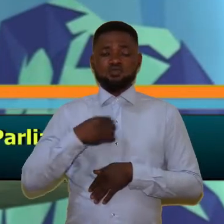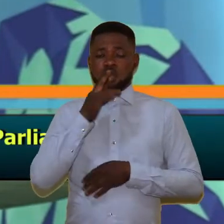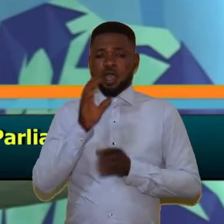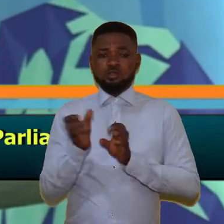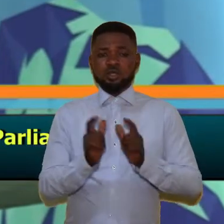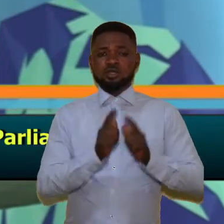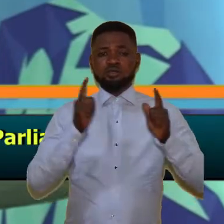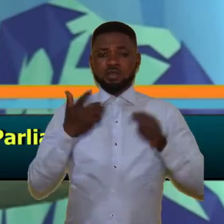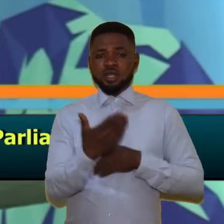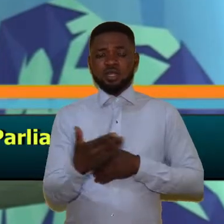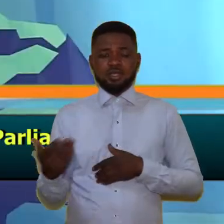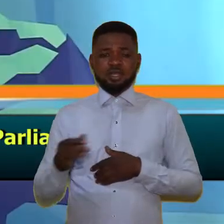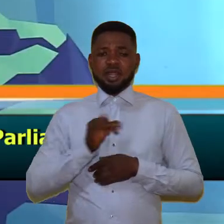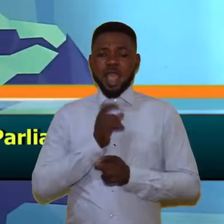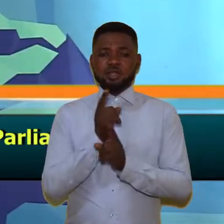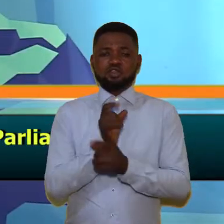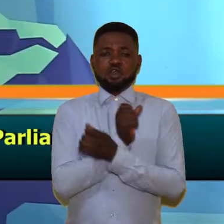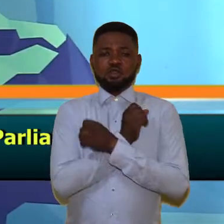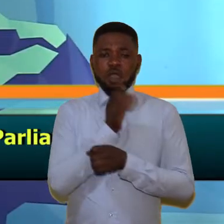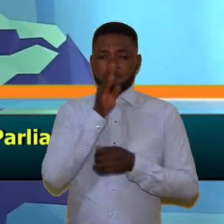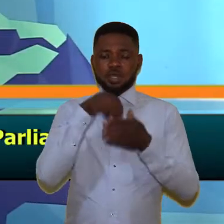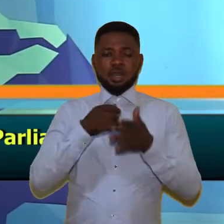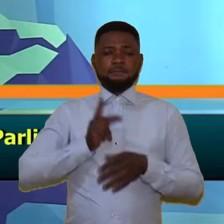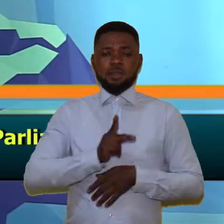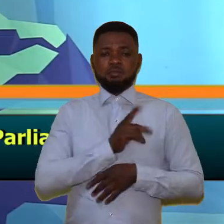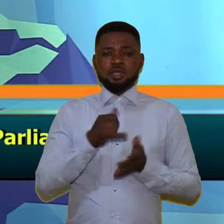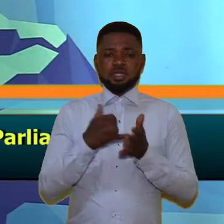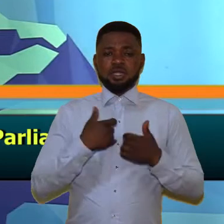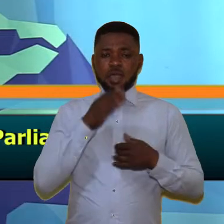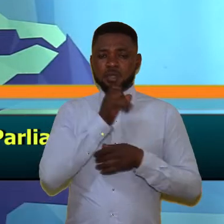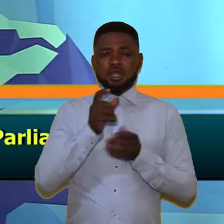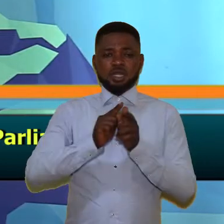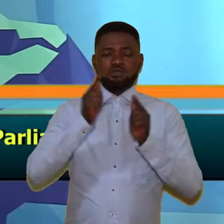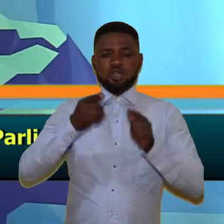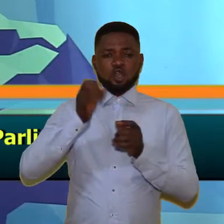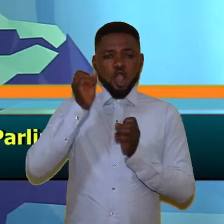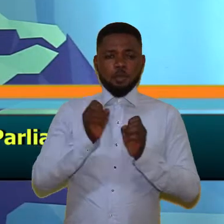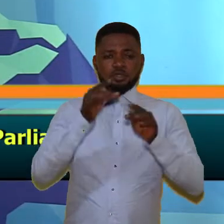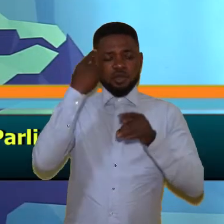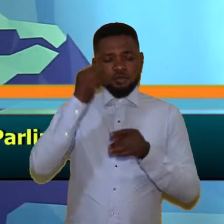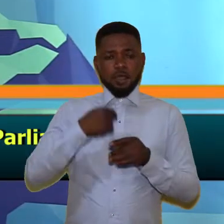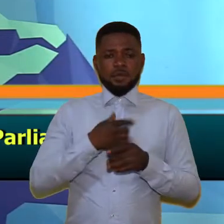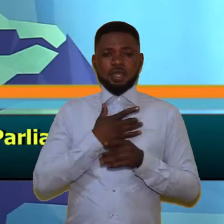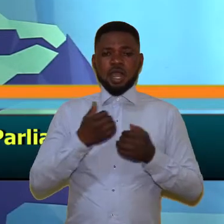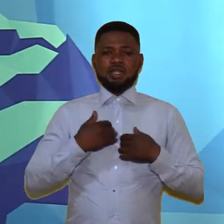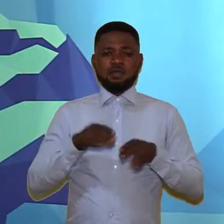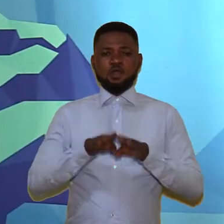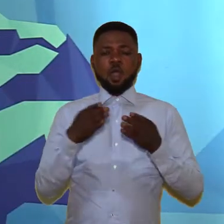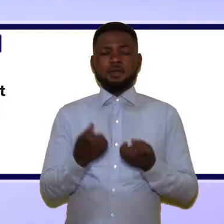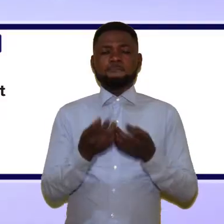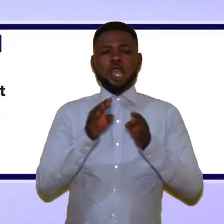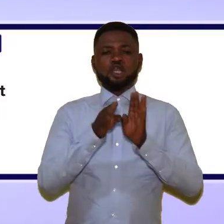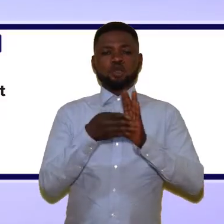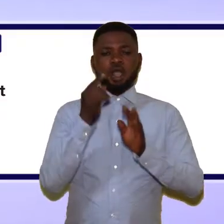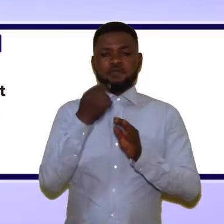are doing great things and exploits. I just love being in the parliament because it has been a great opportunity for me and it has opened several doors for